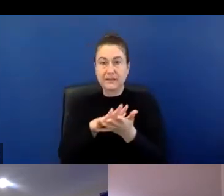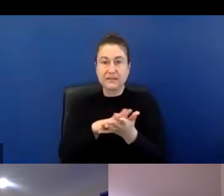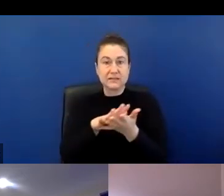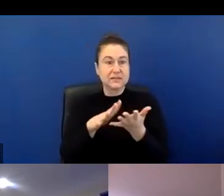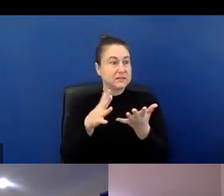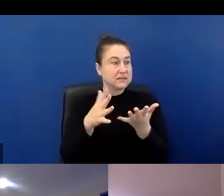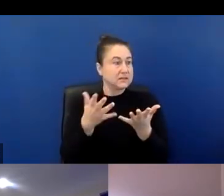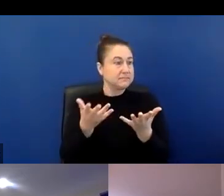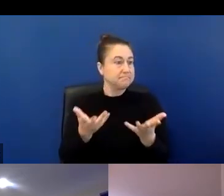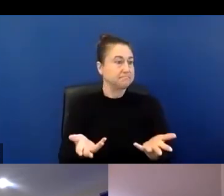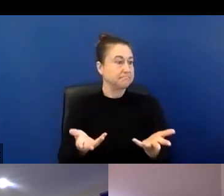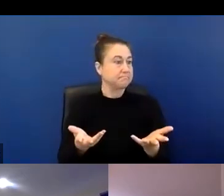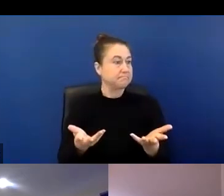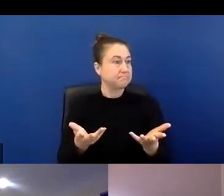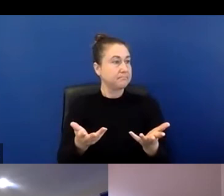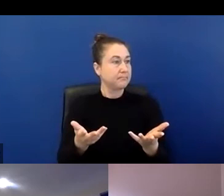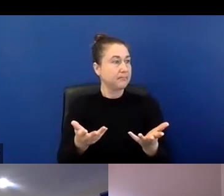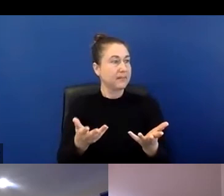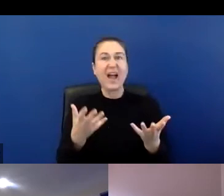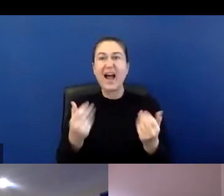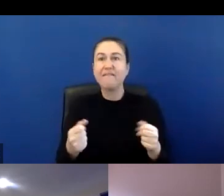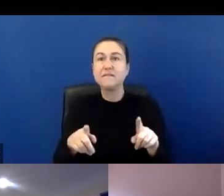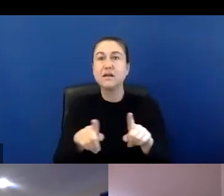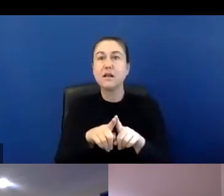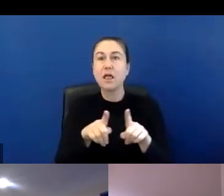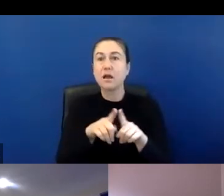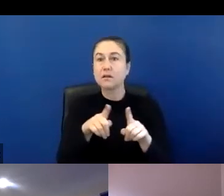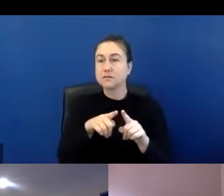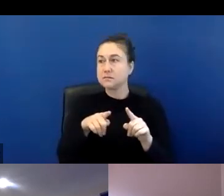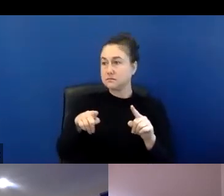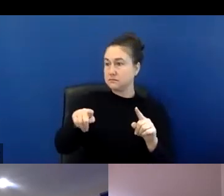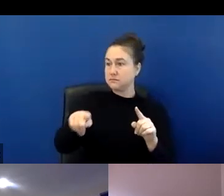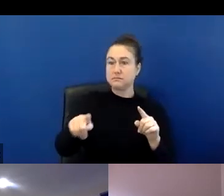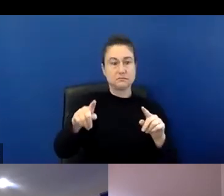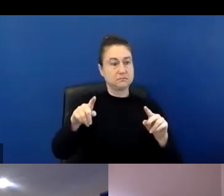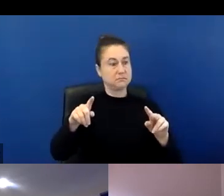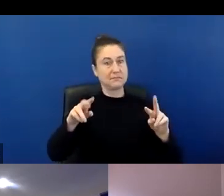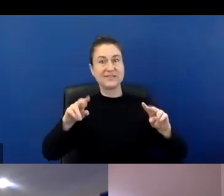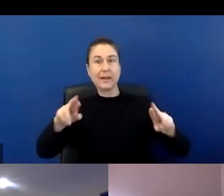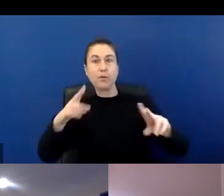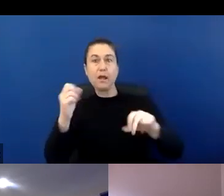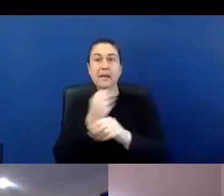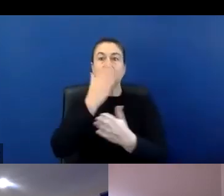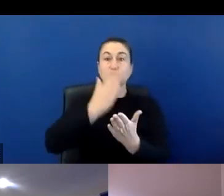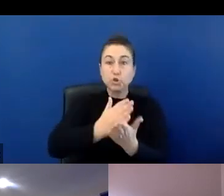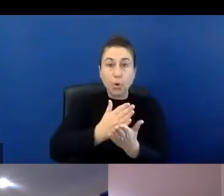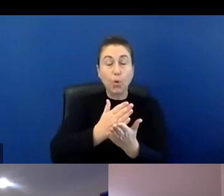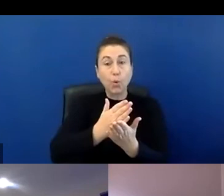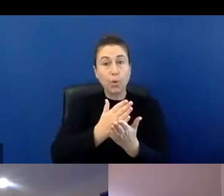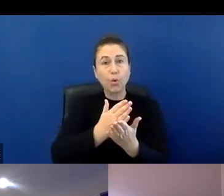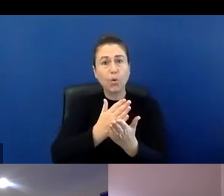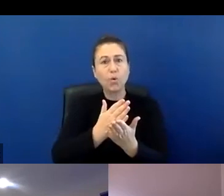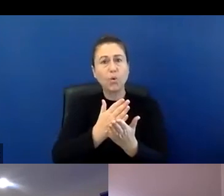gives an overlay that ensures there is the basis